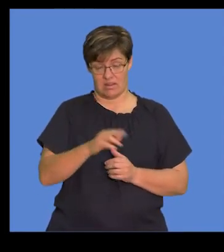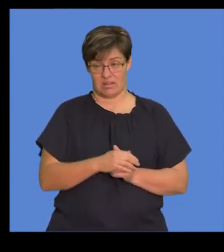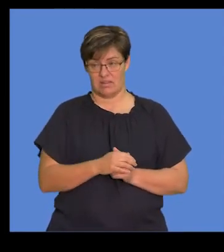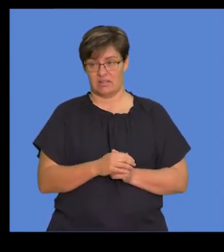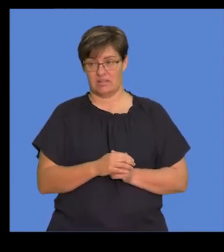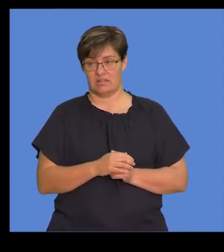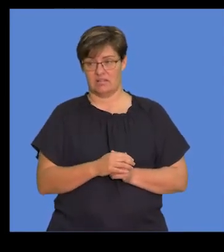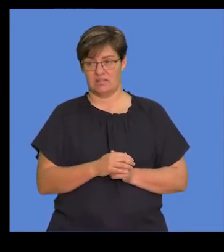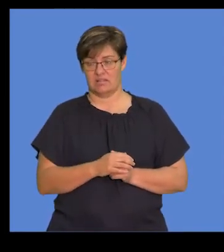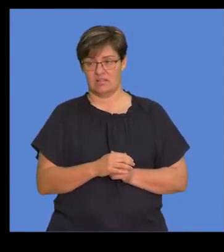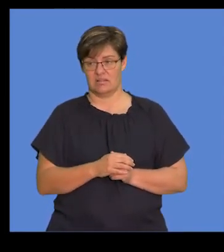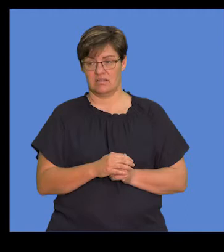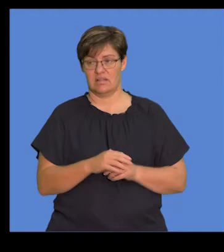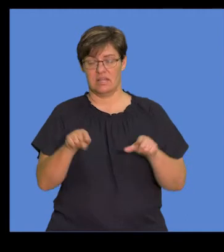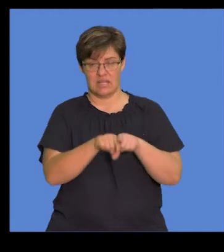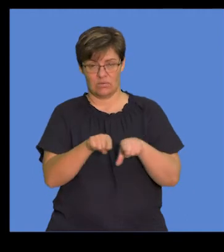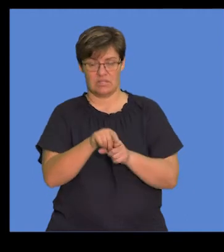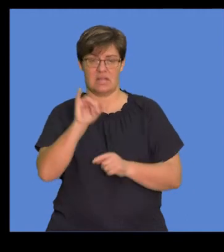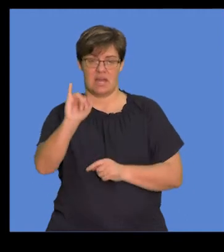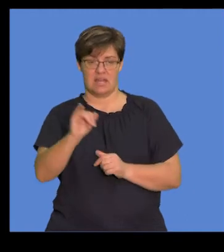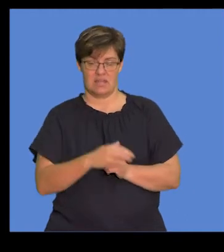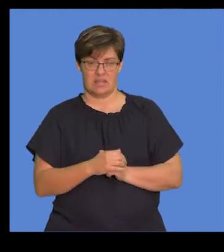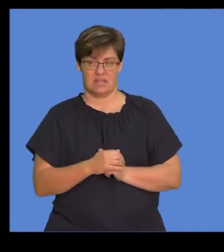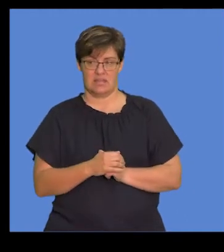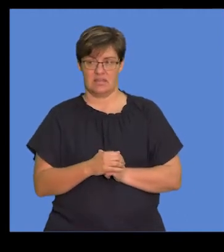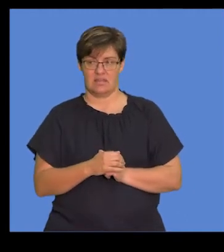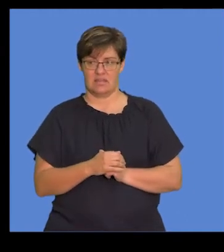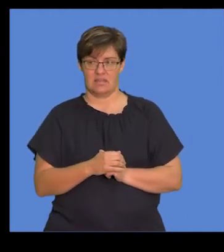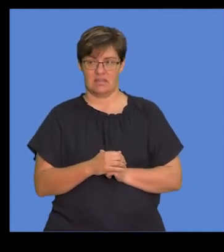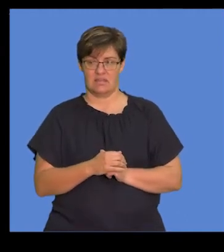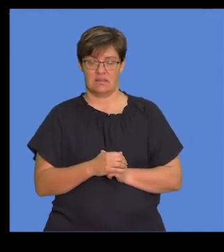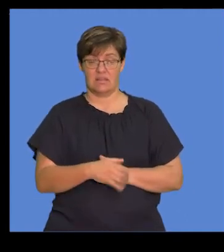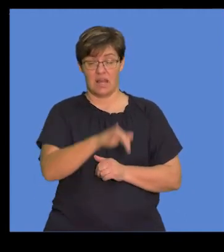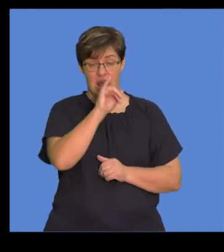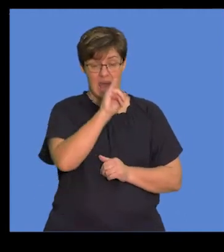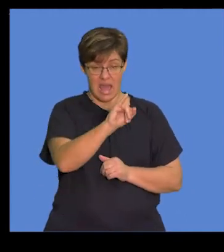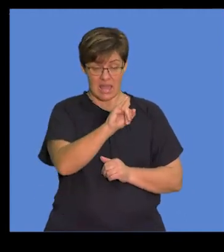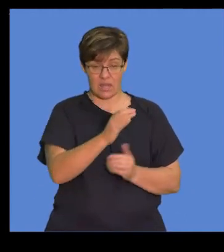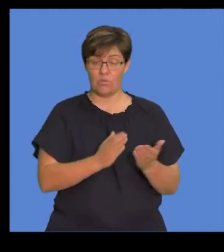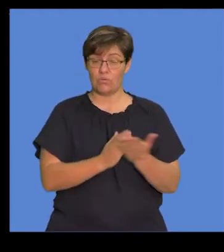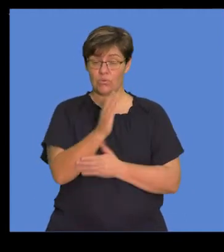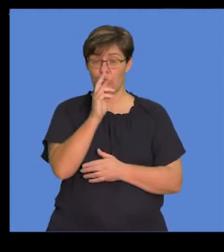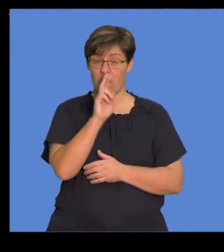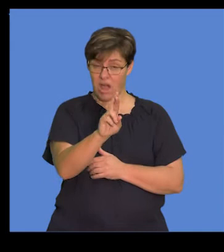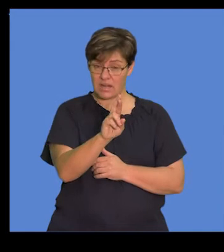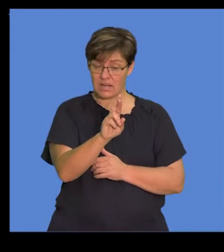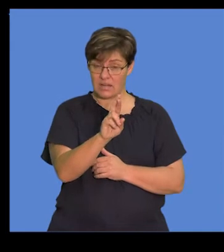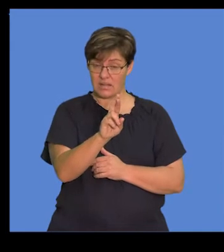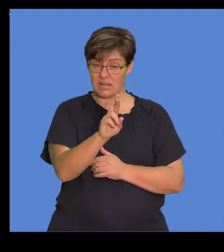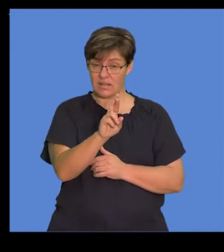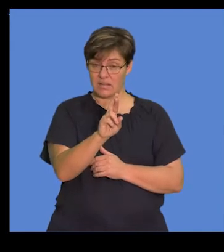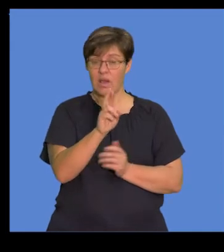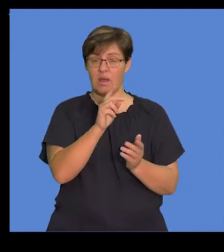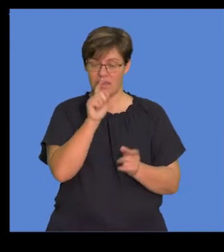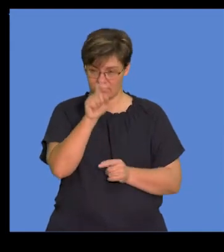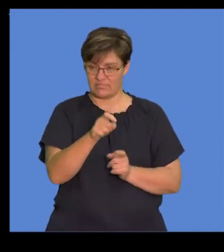2R, okay, is equals to I, right? and then the current that will go through